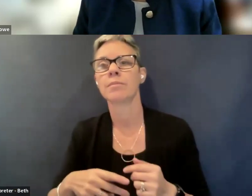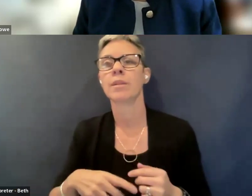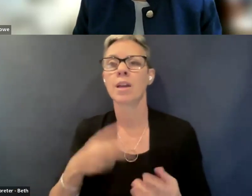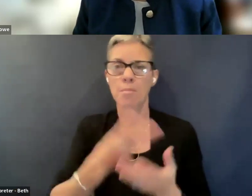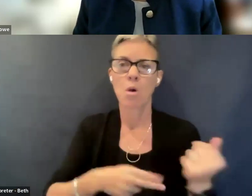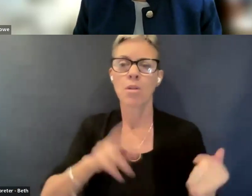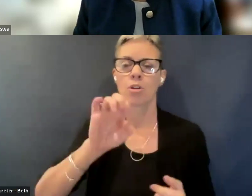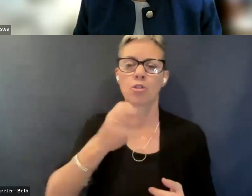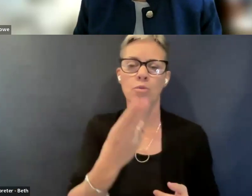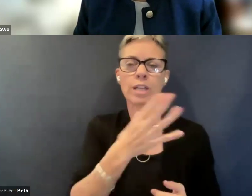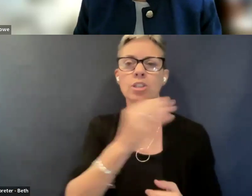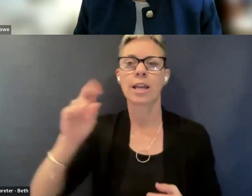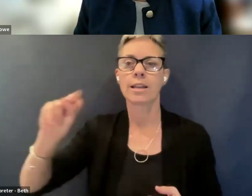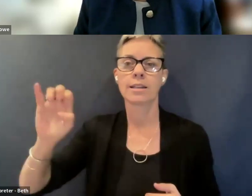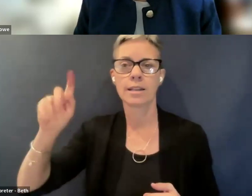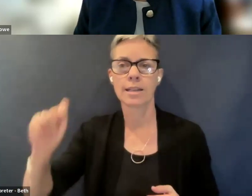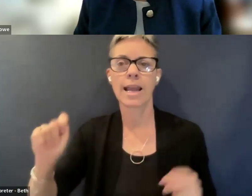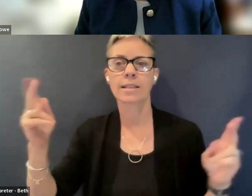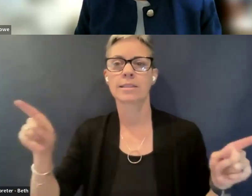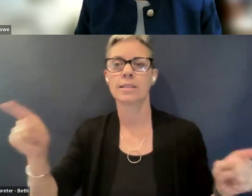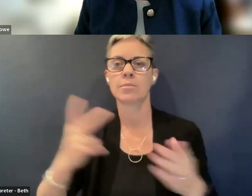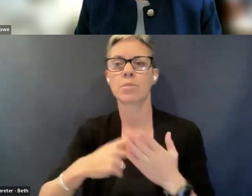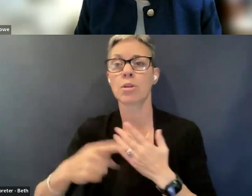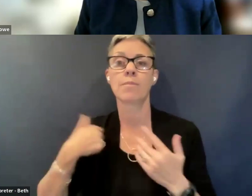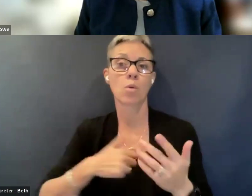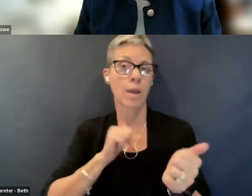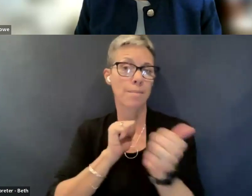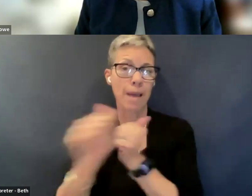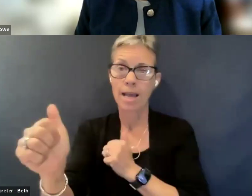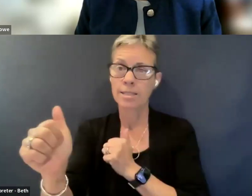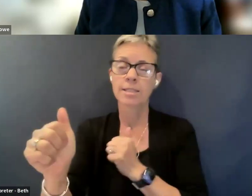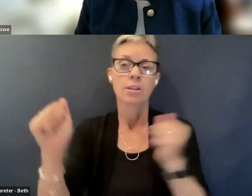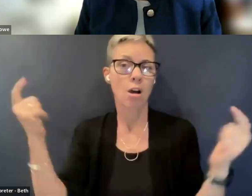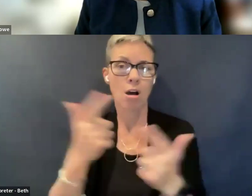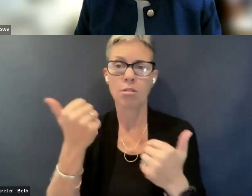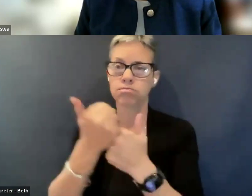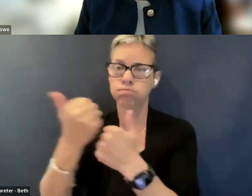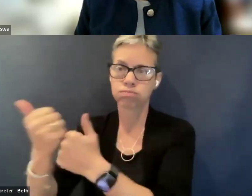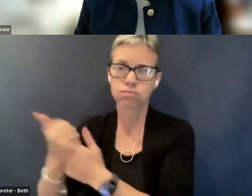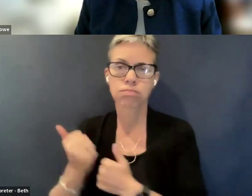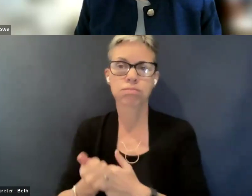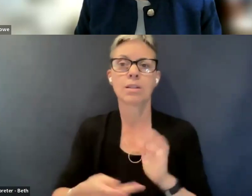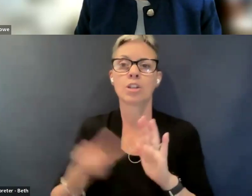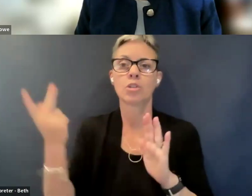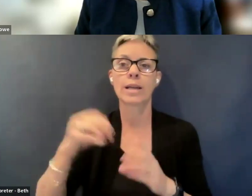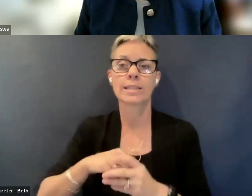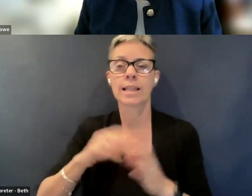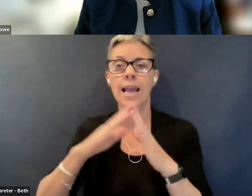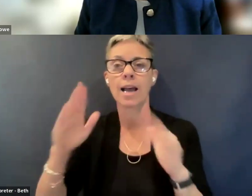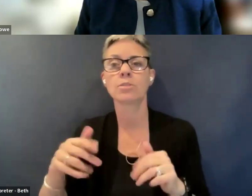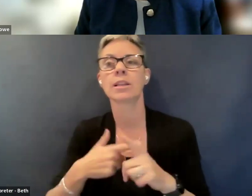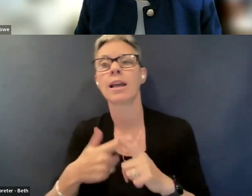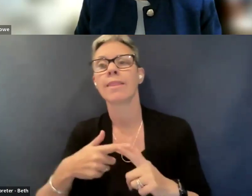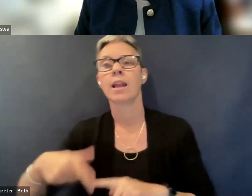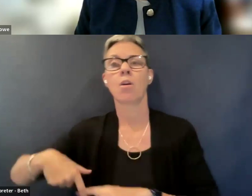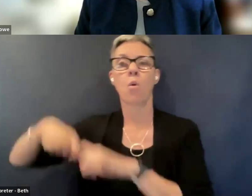NEXT. We were able to pass those unanimously 2 times out of the House, and then they got kind of held up in